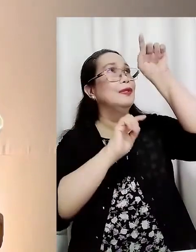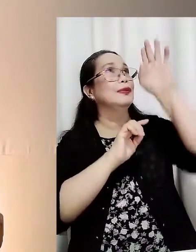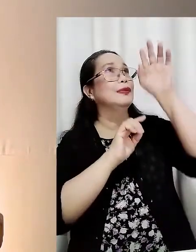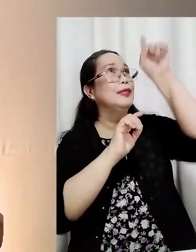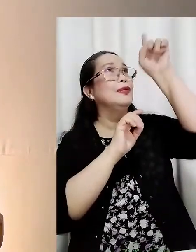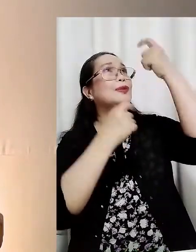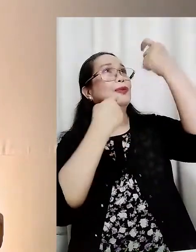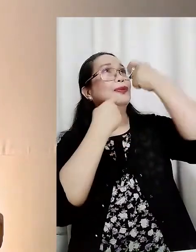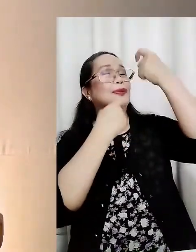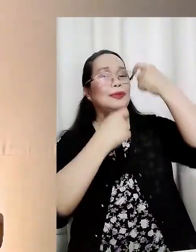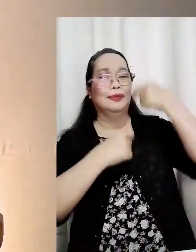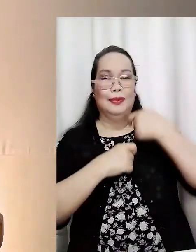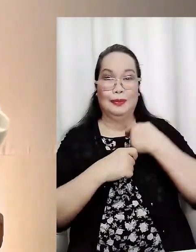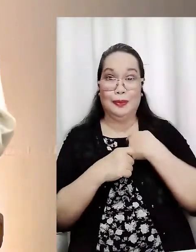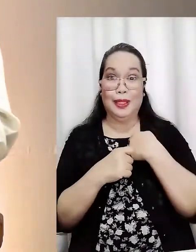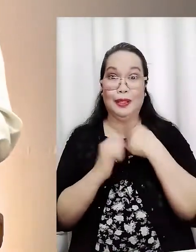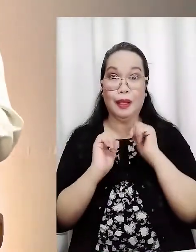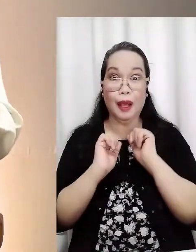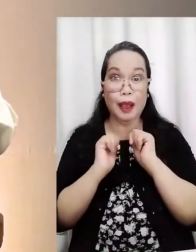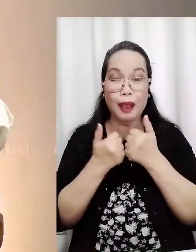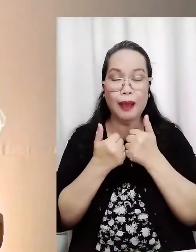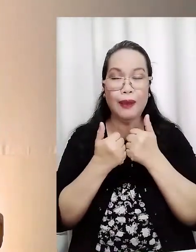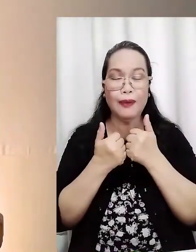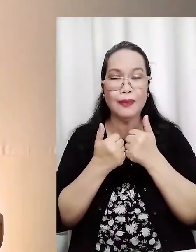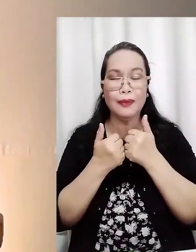paano po mapapanatili